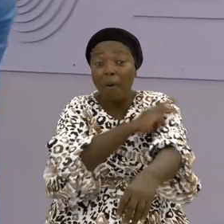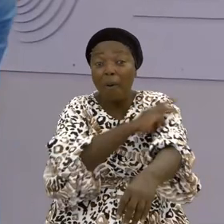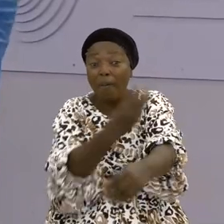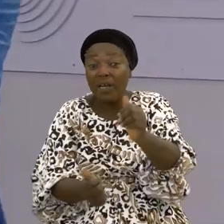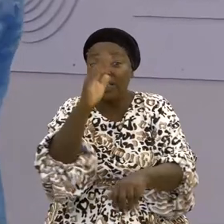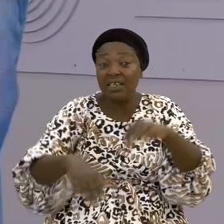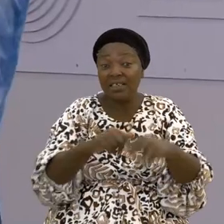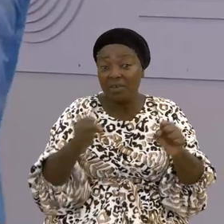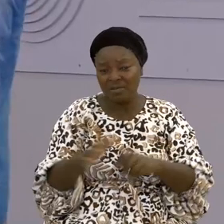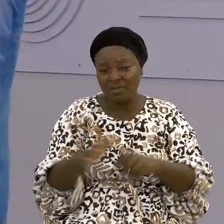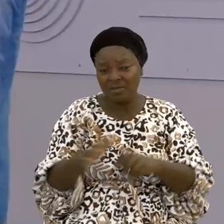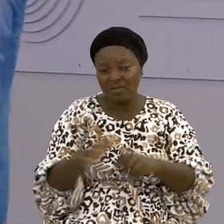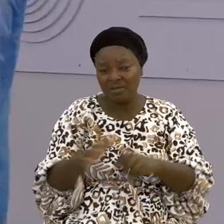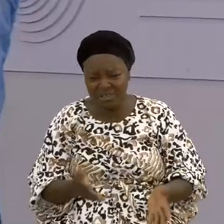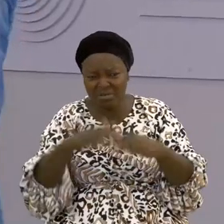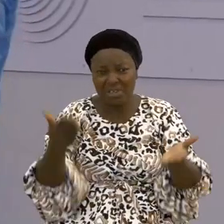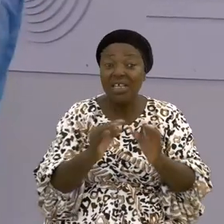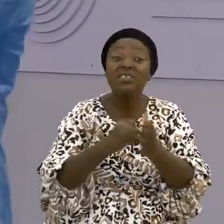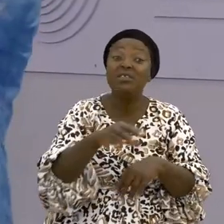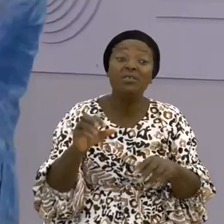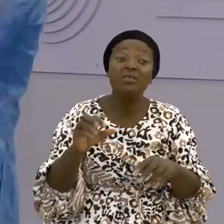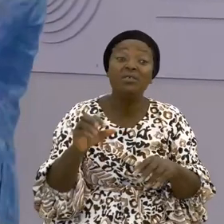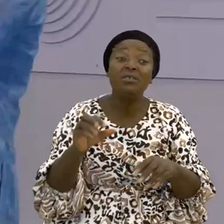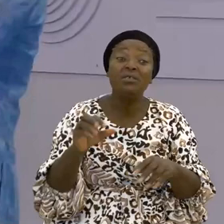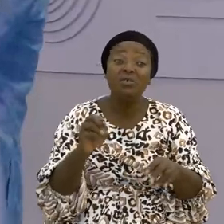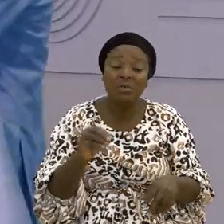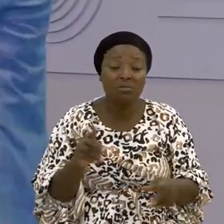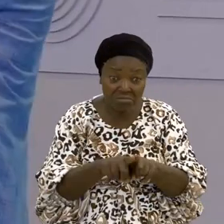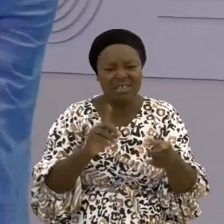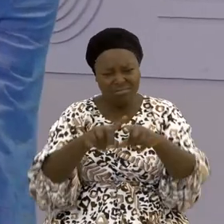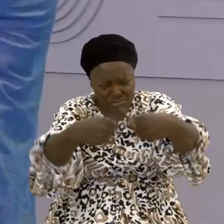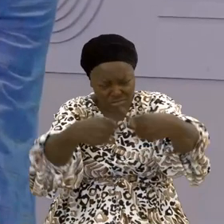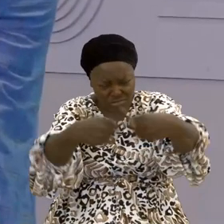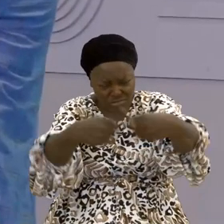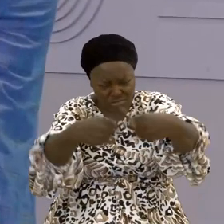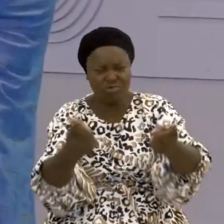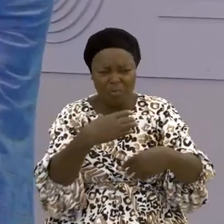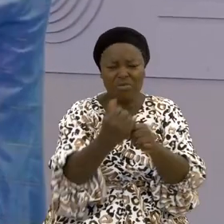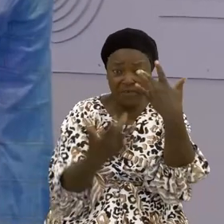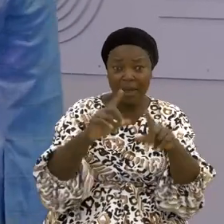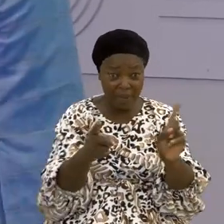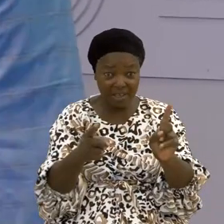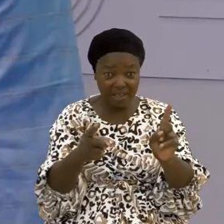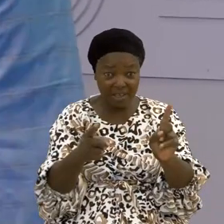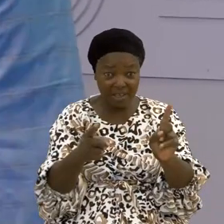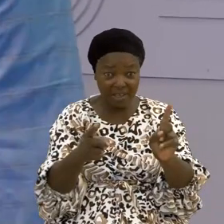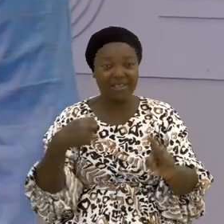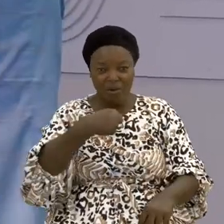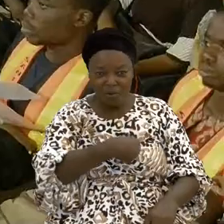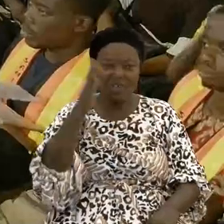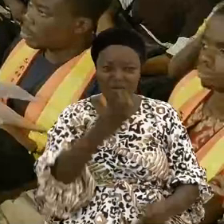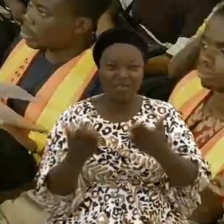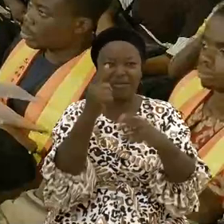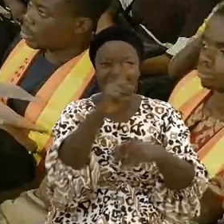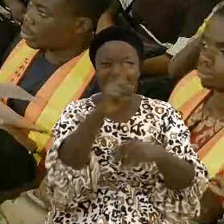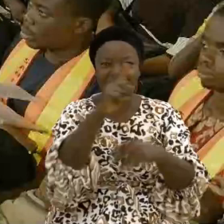people of this world. If it is so, go ahead and make your fire, but we will serve the Lord our God. And